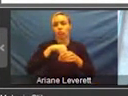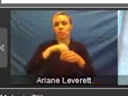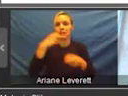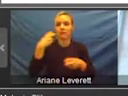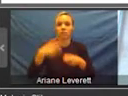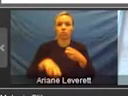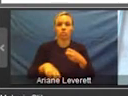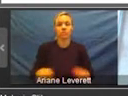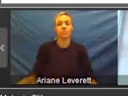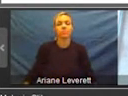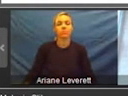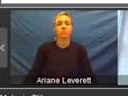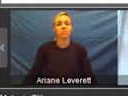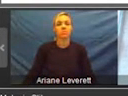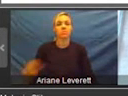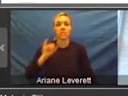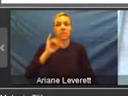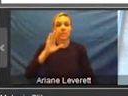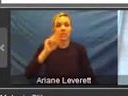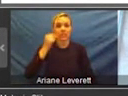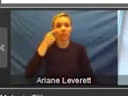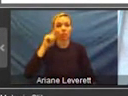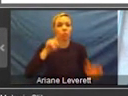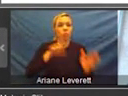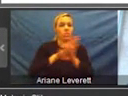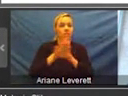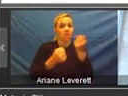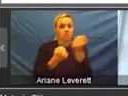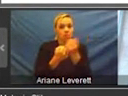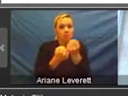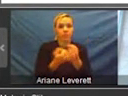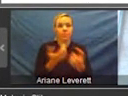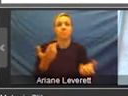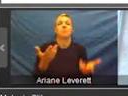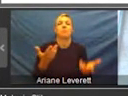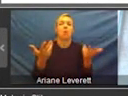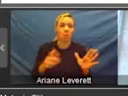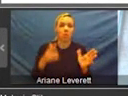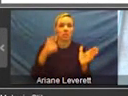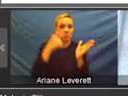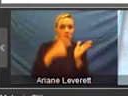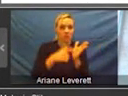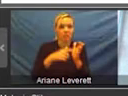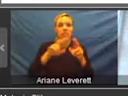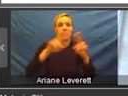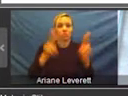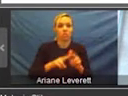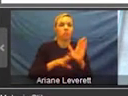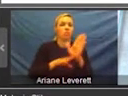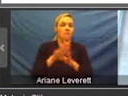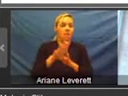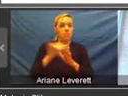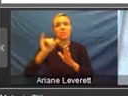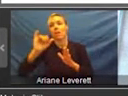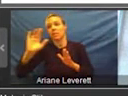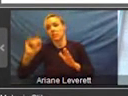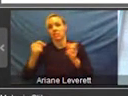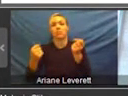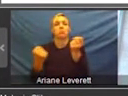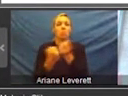ICTs have been recognized as being useful in international development already since